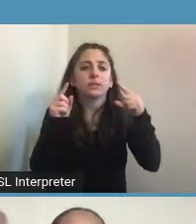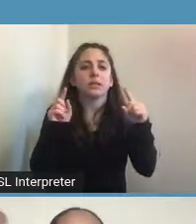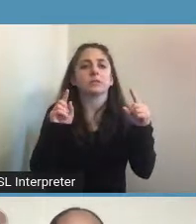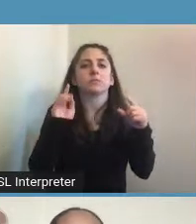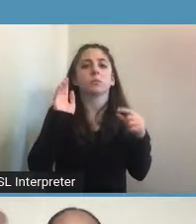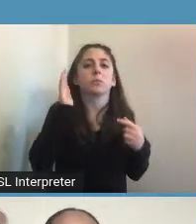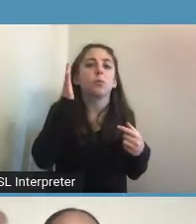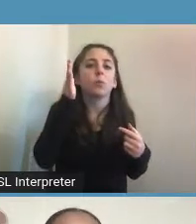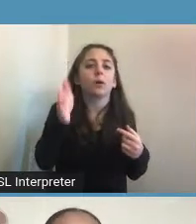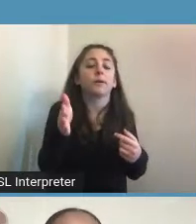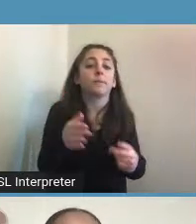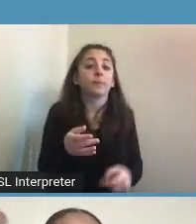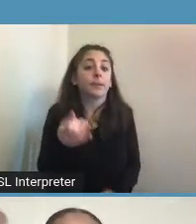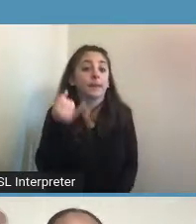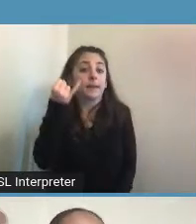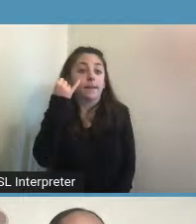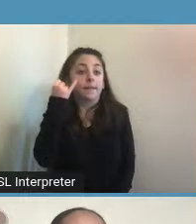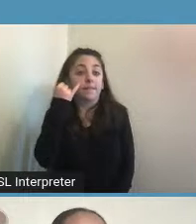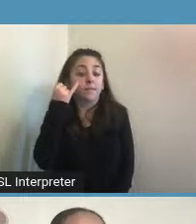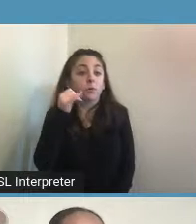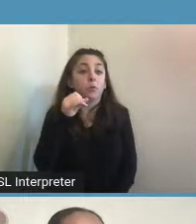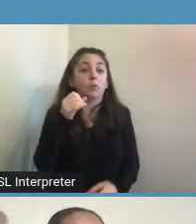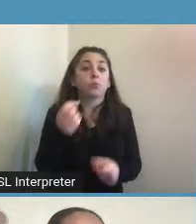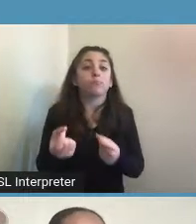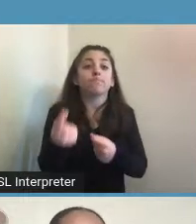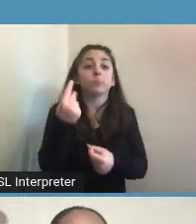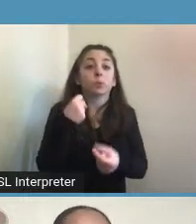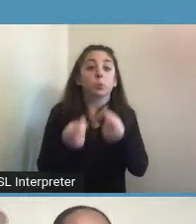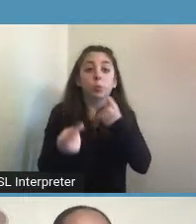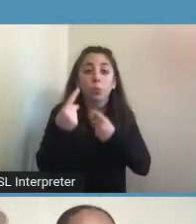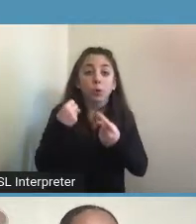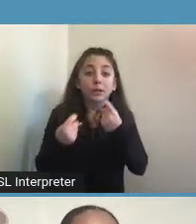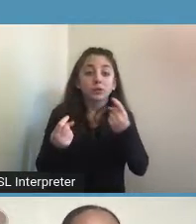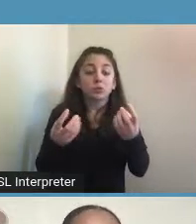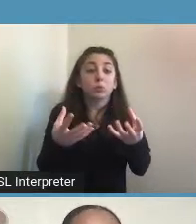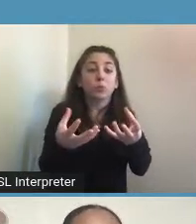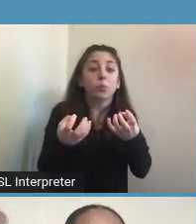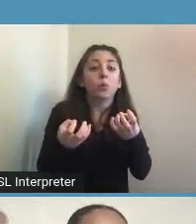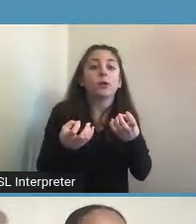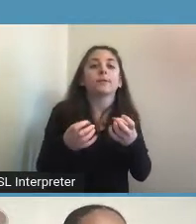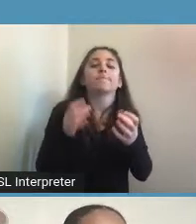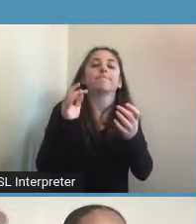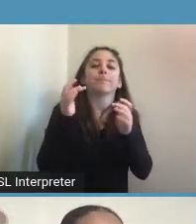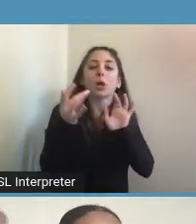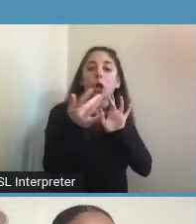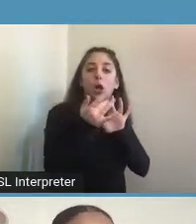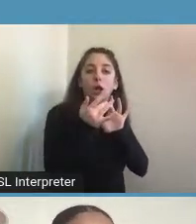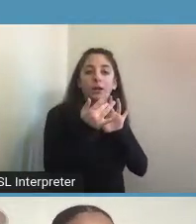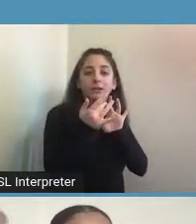So if you have any questions, you can contact me. My email address is listed here,